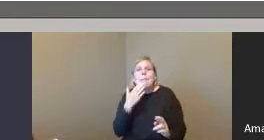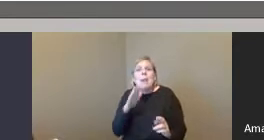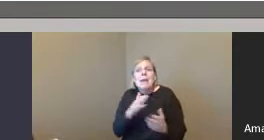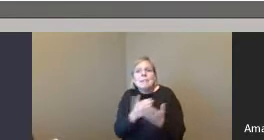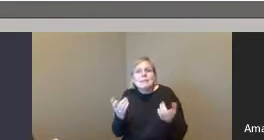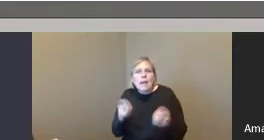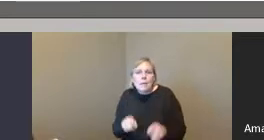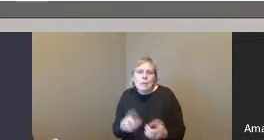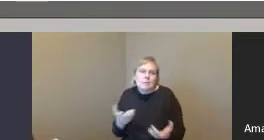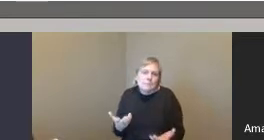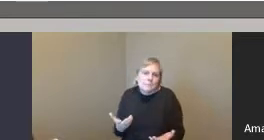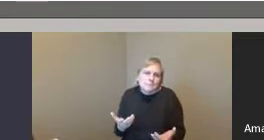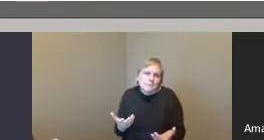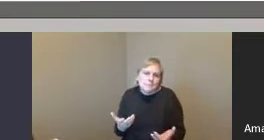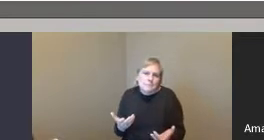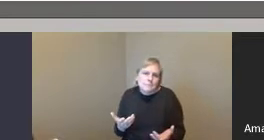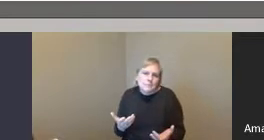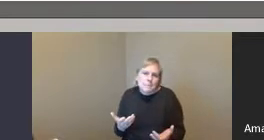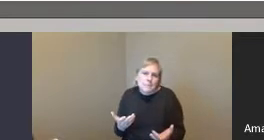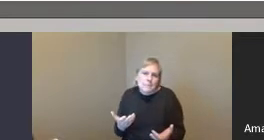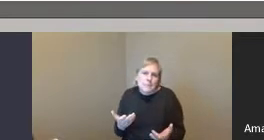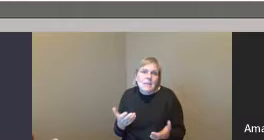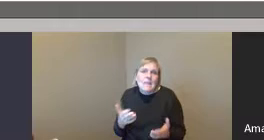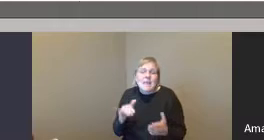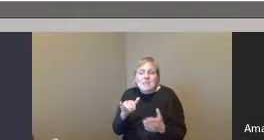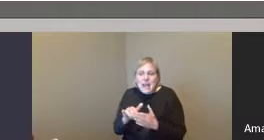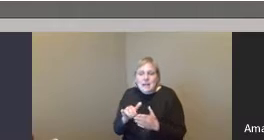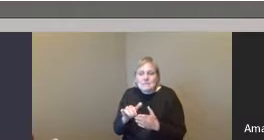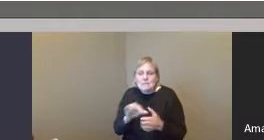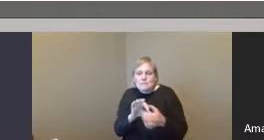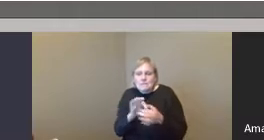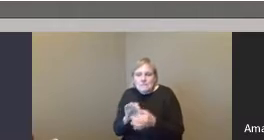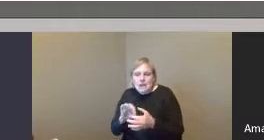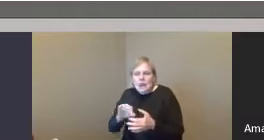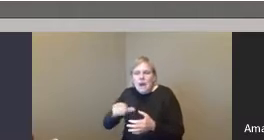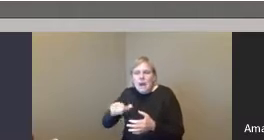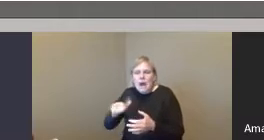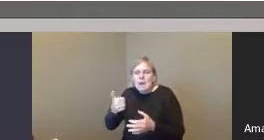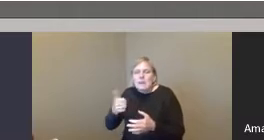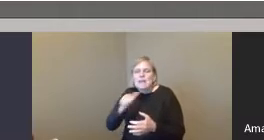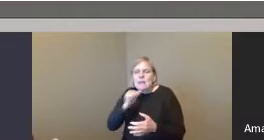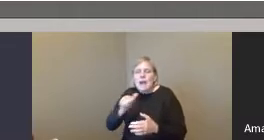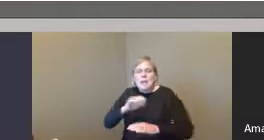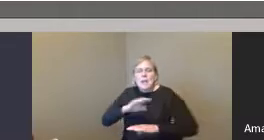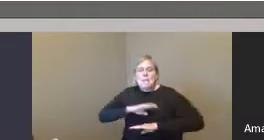happen that arise often out of other unmet needs.